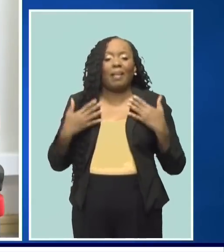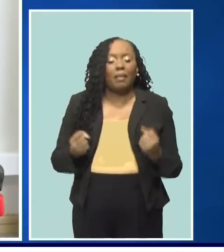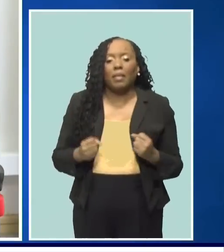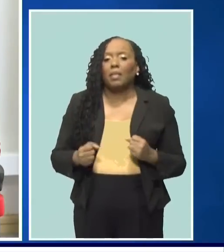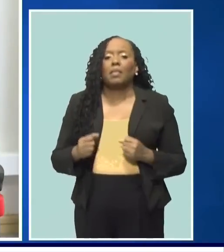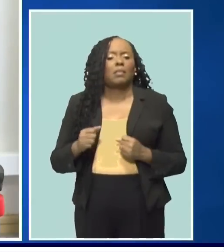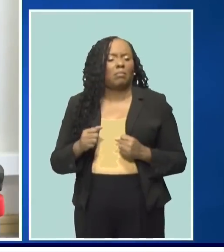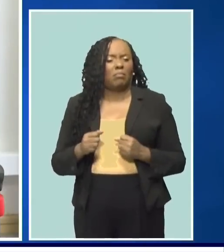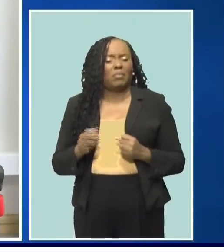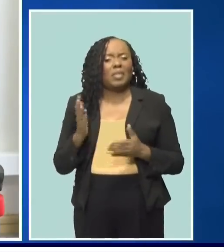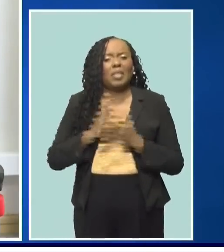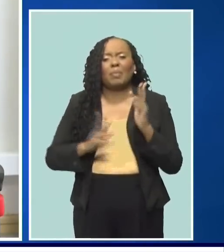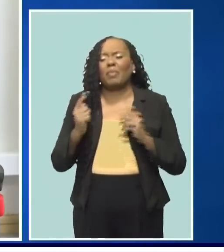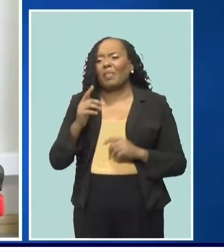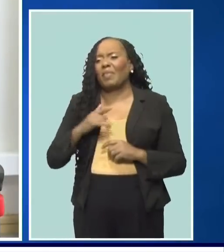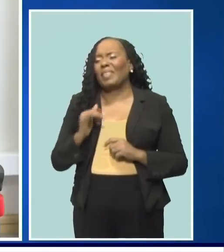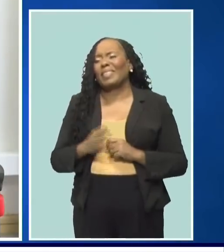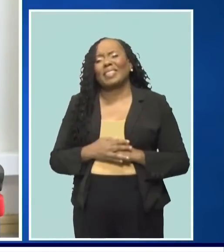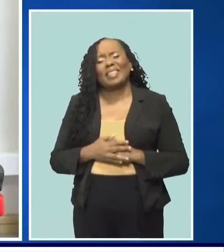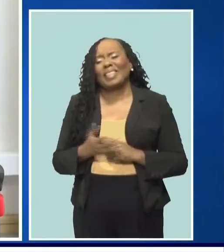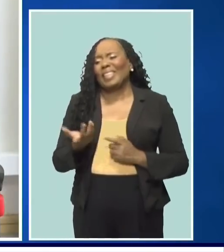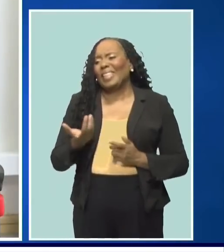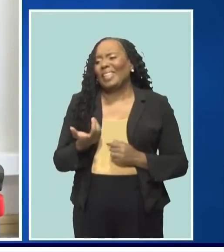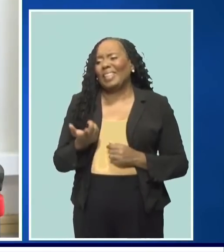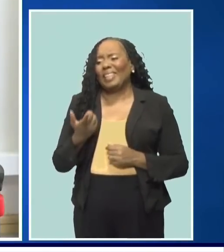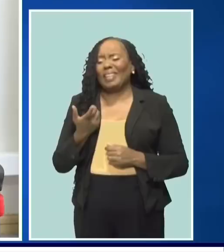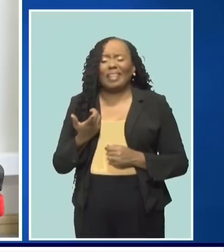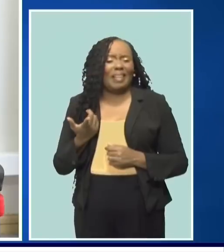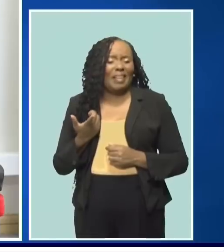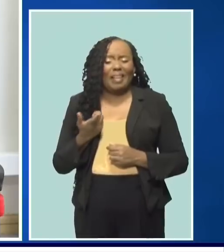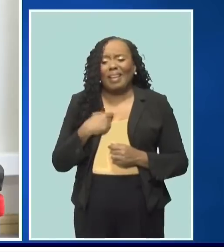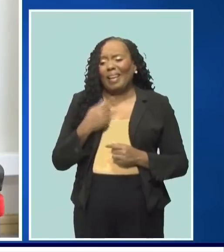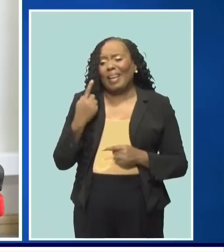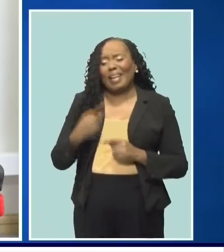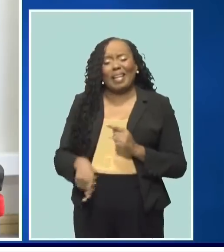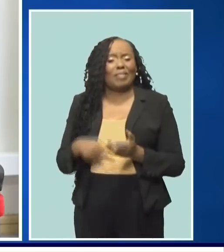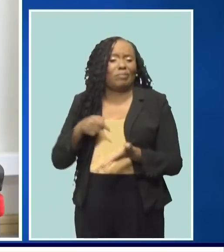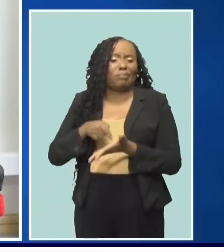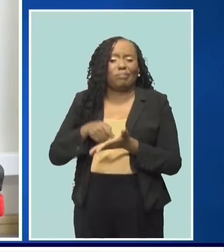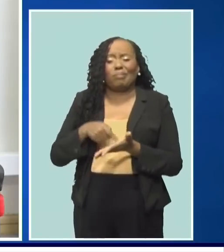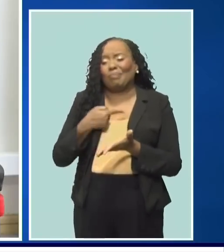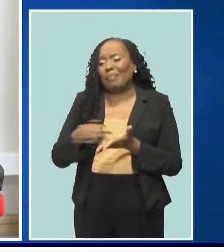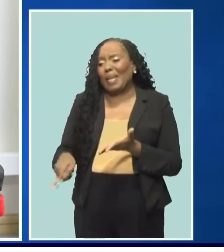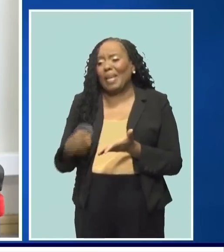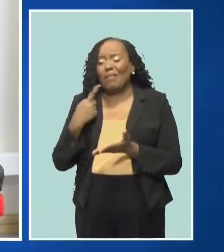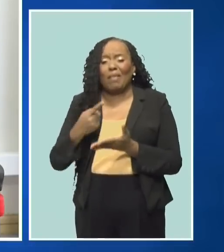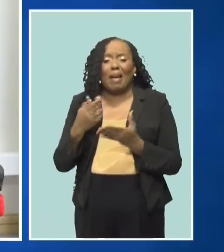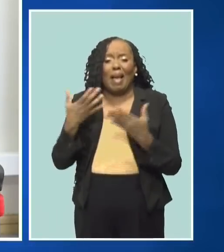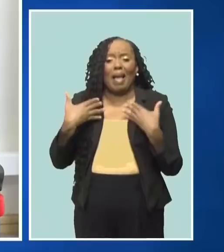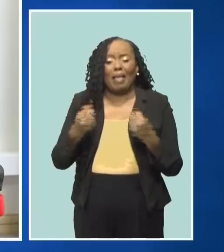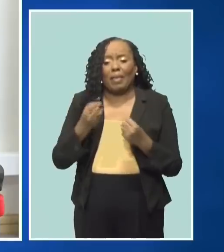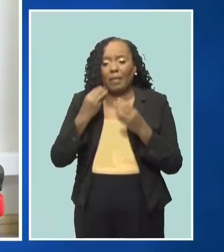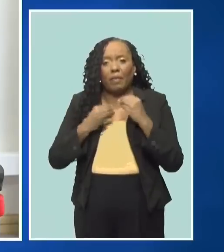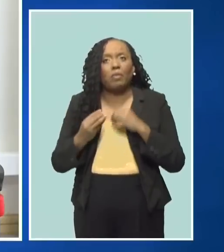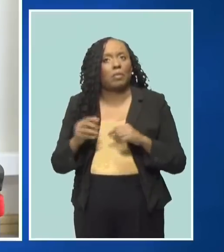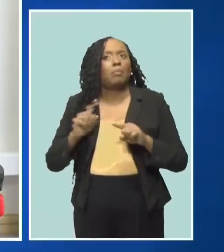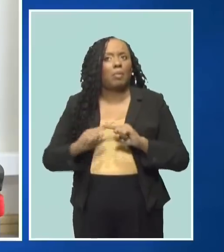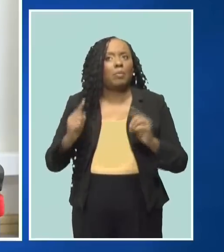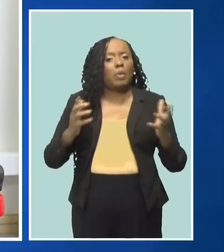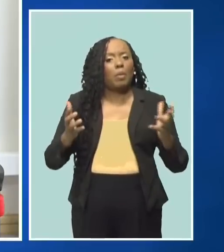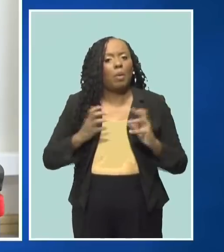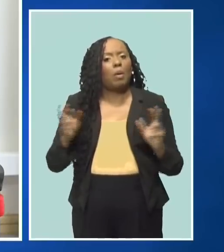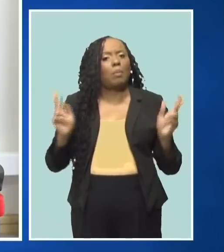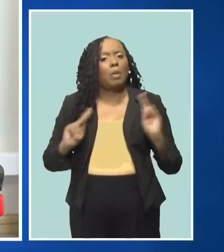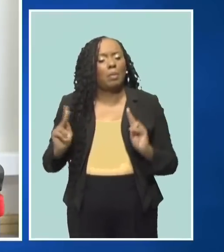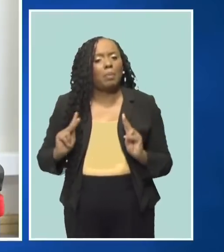but it becomes something that everybody can actually afford. And that is one of the major things that will make way when it